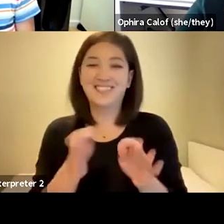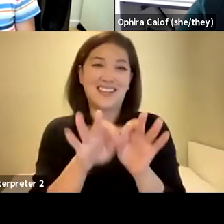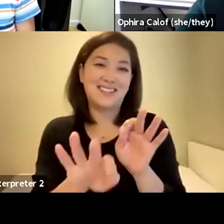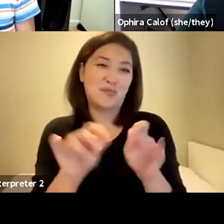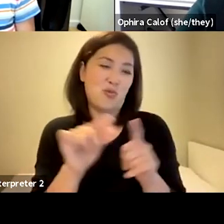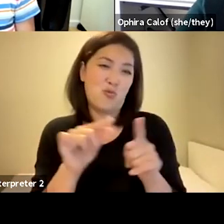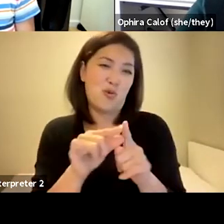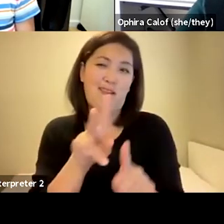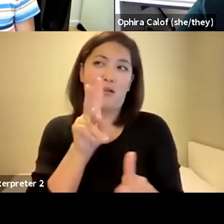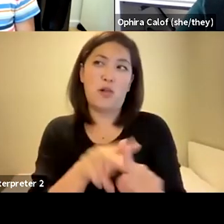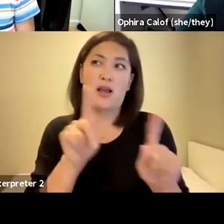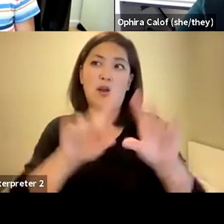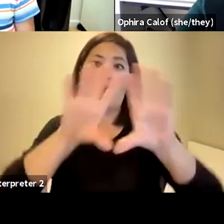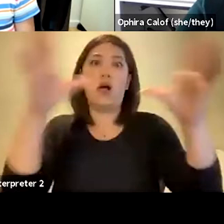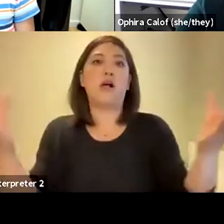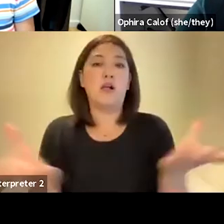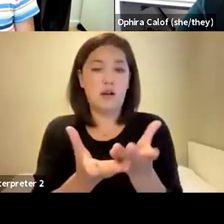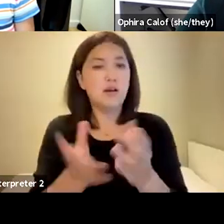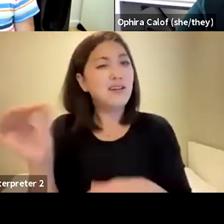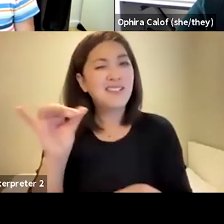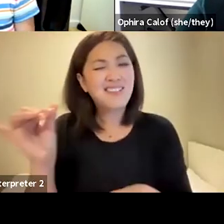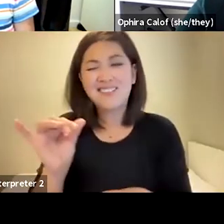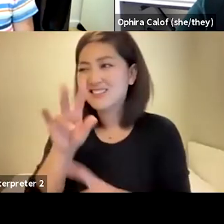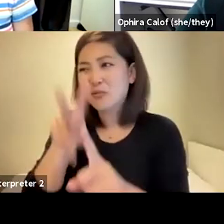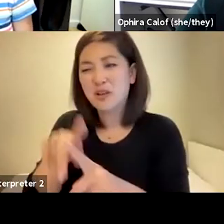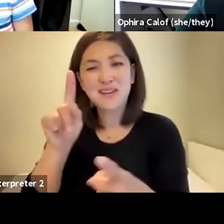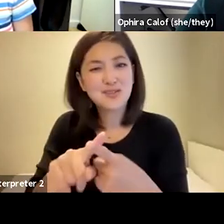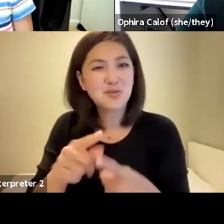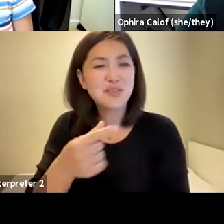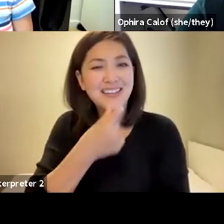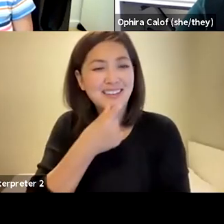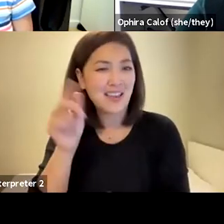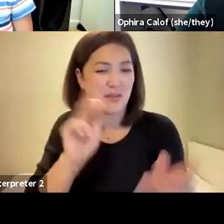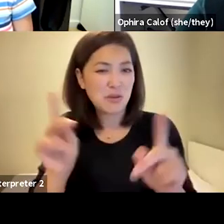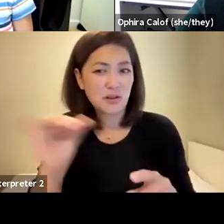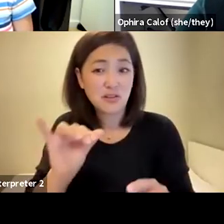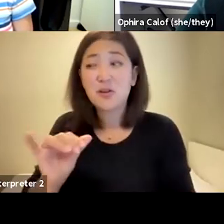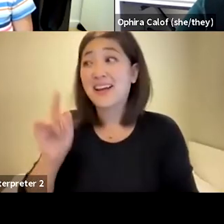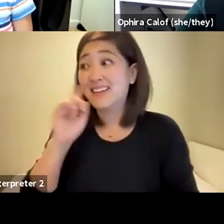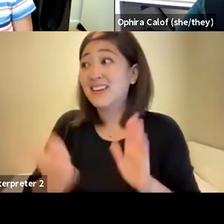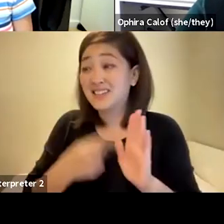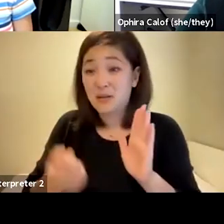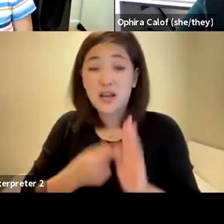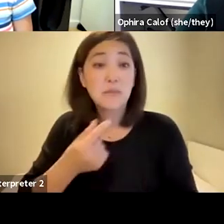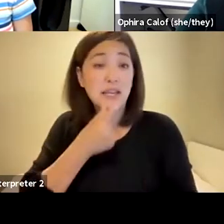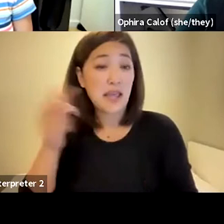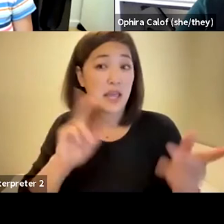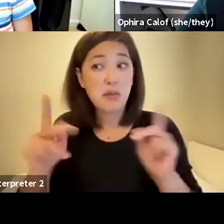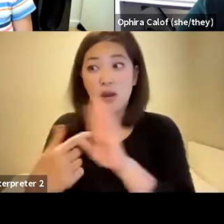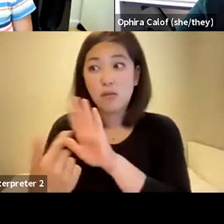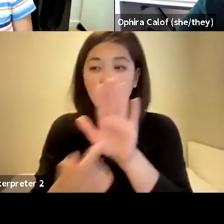many groups too. I know, like, for gay people as well in media, oftentimes gay men are personified as feminine. It's sort of